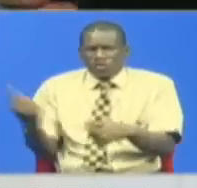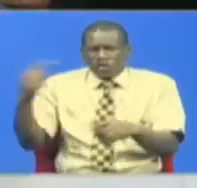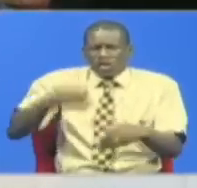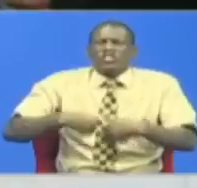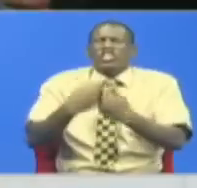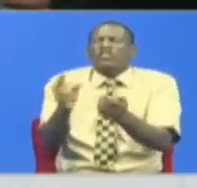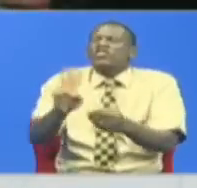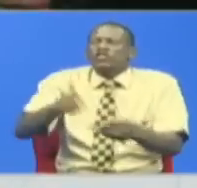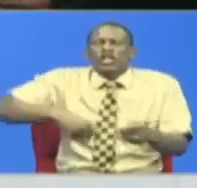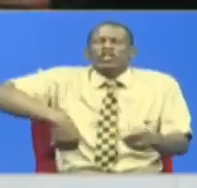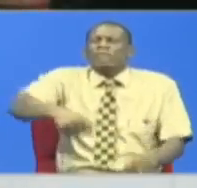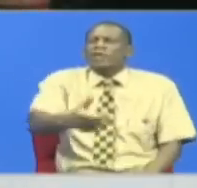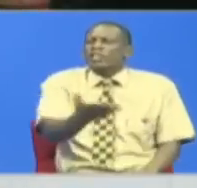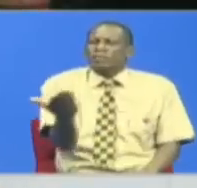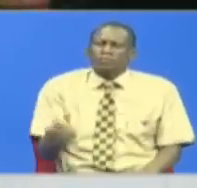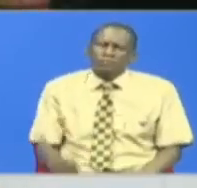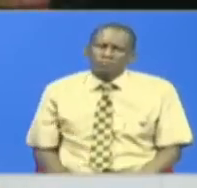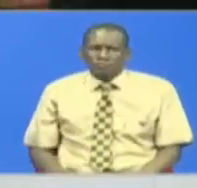you pay them